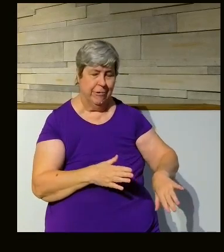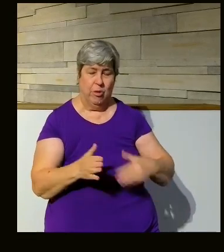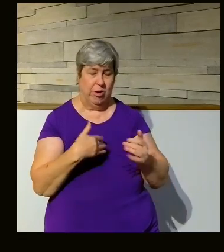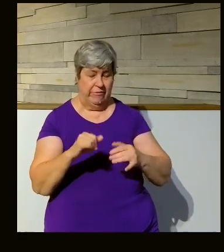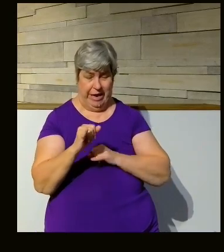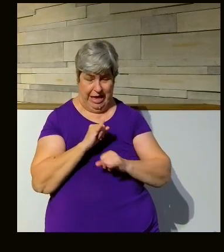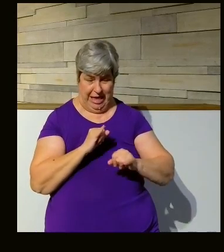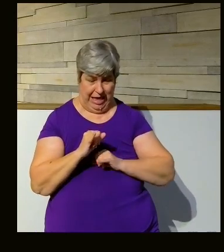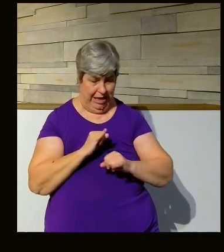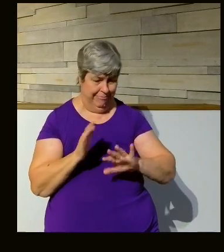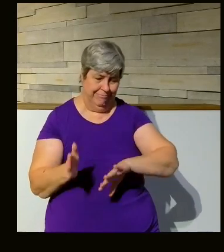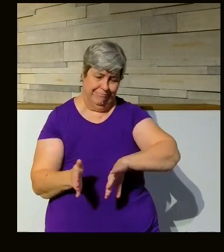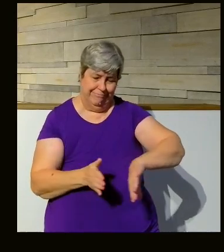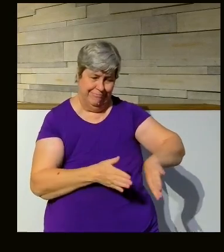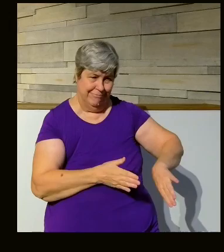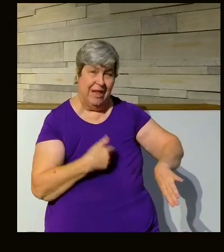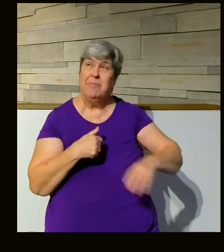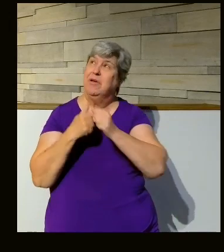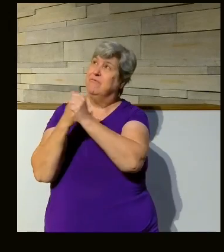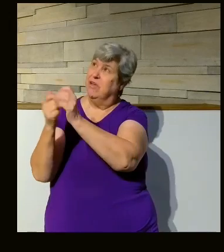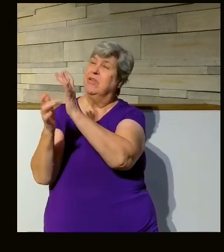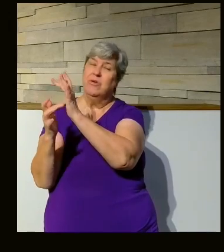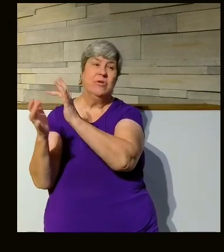myself as we follow Jesus.